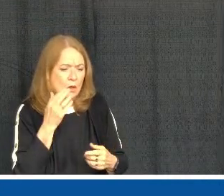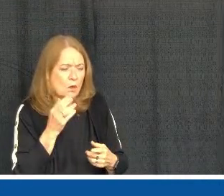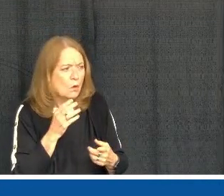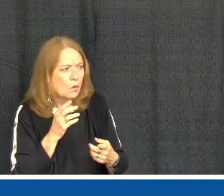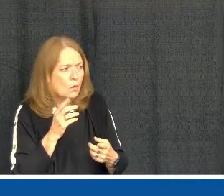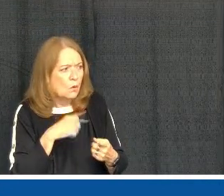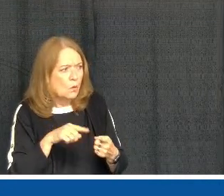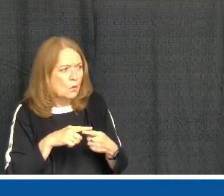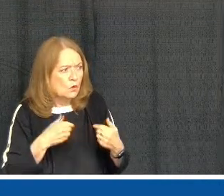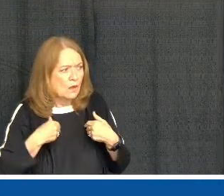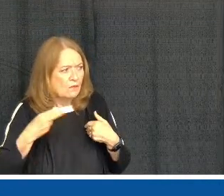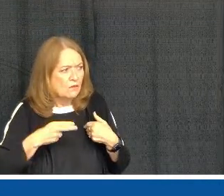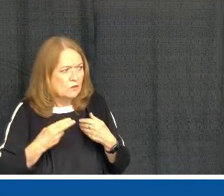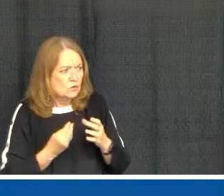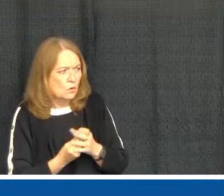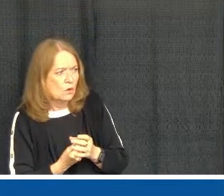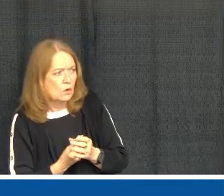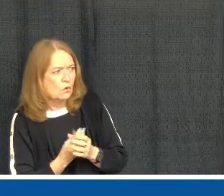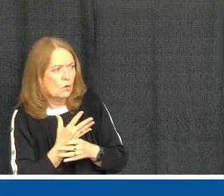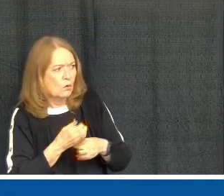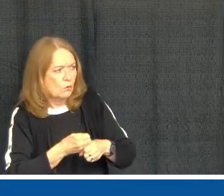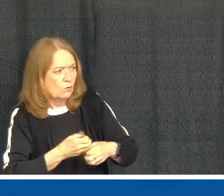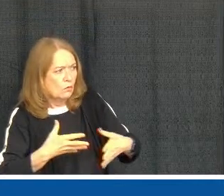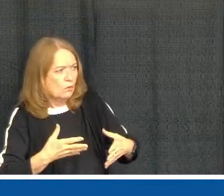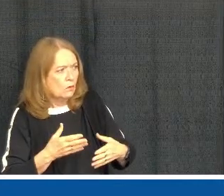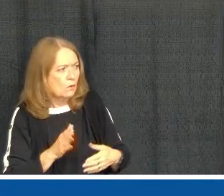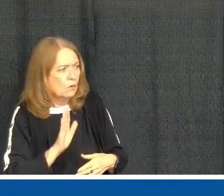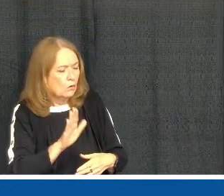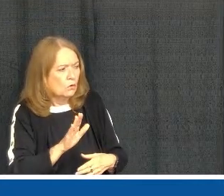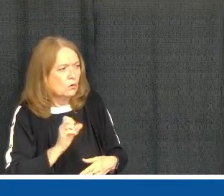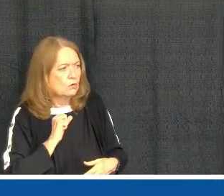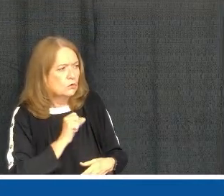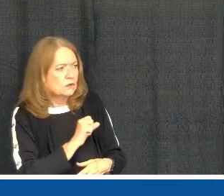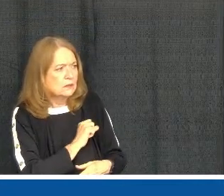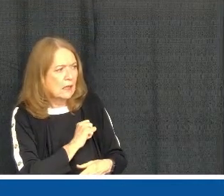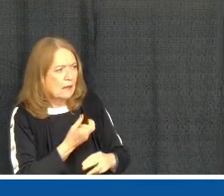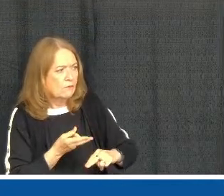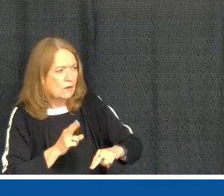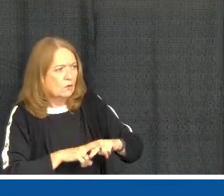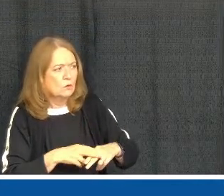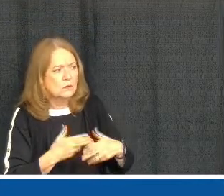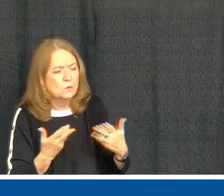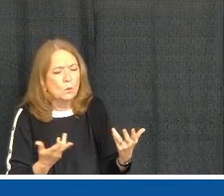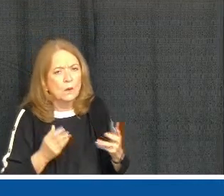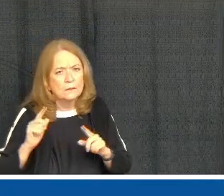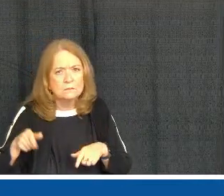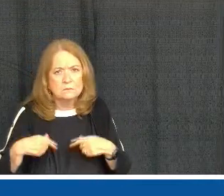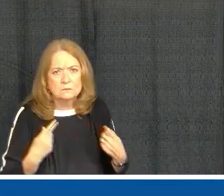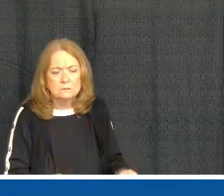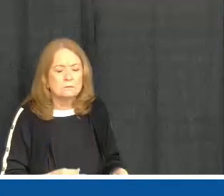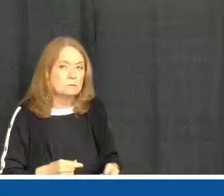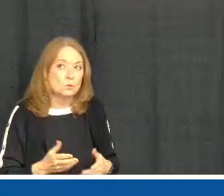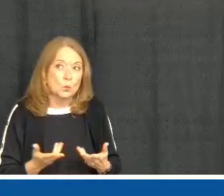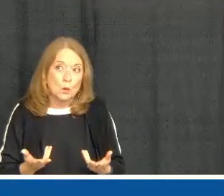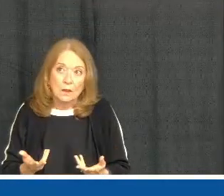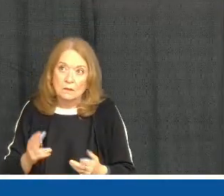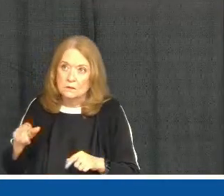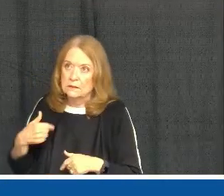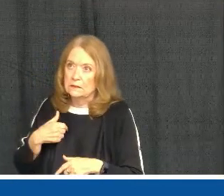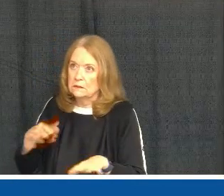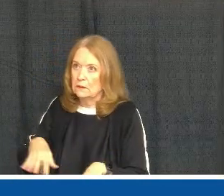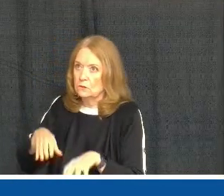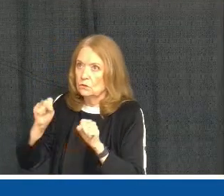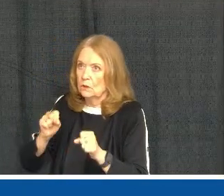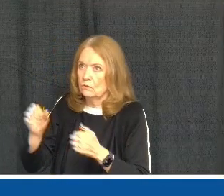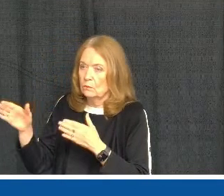growth. What has been your staff increase as we've grown? Since I took over at the Planning